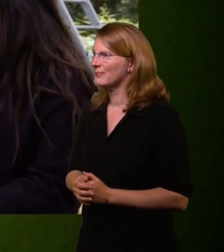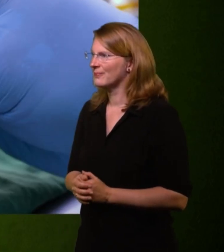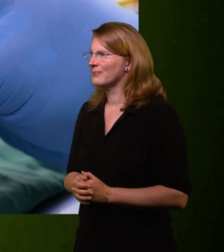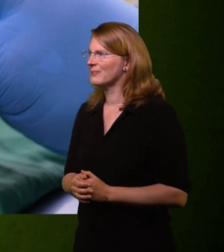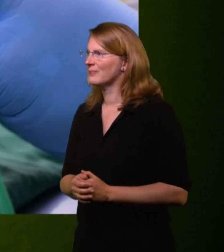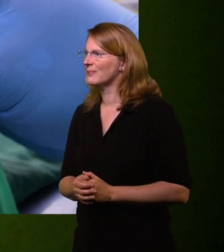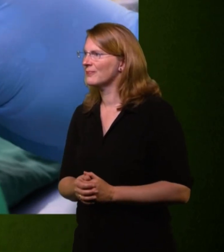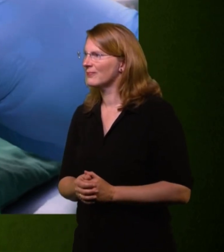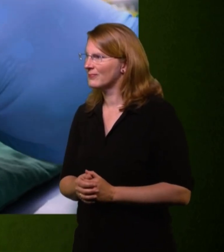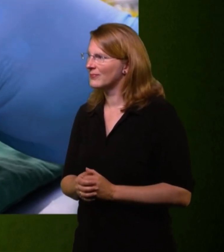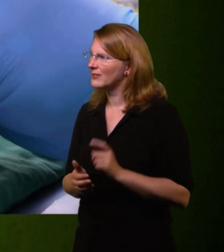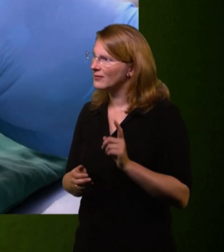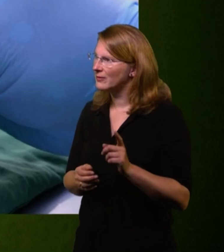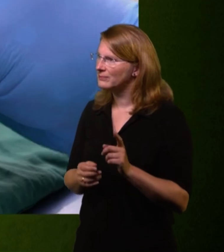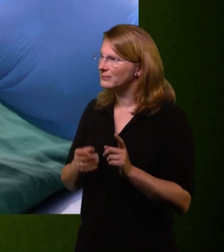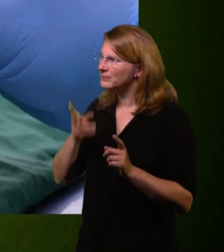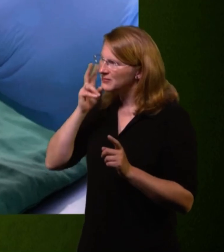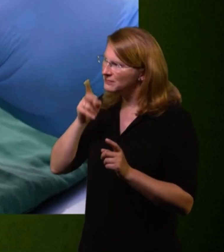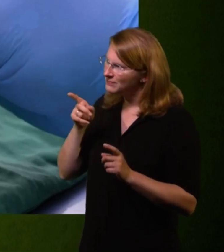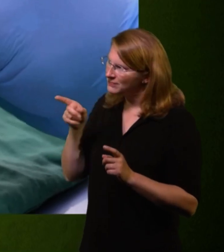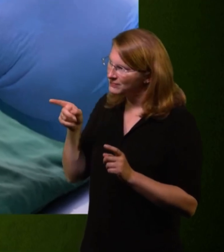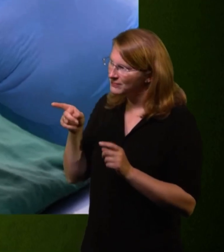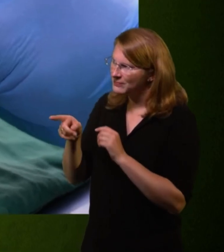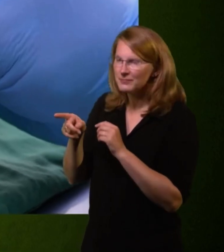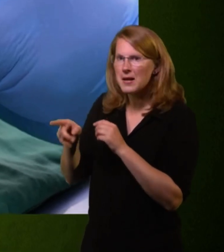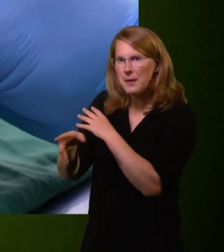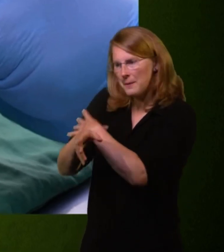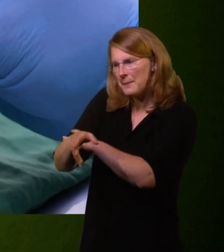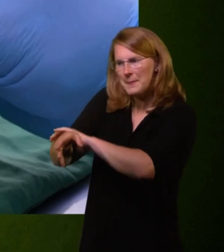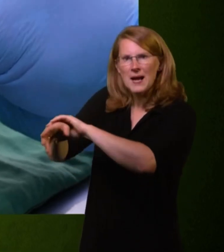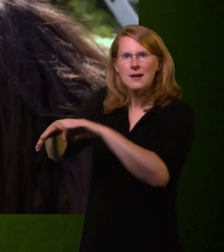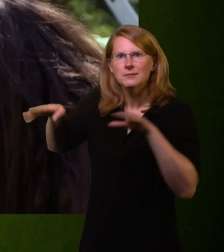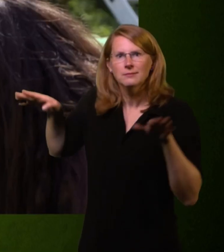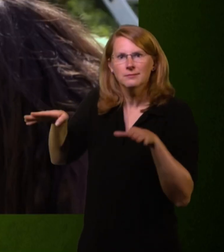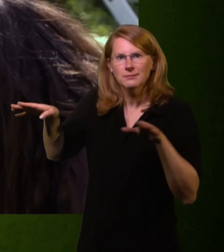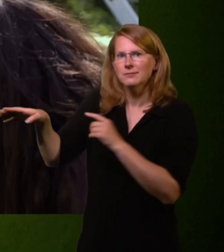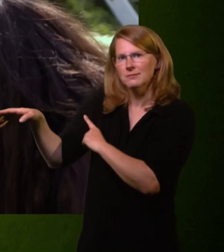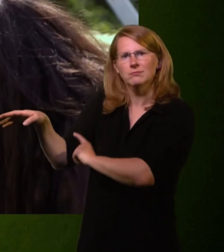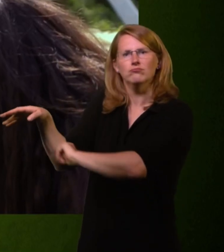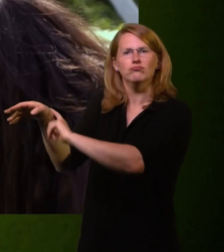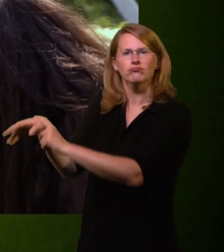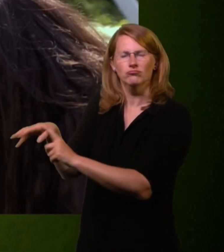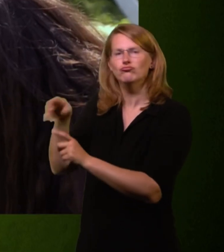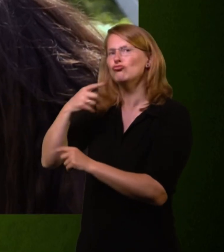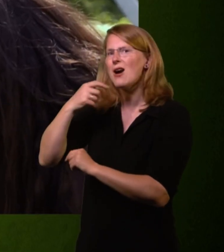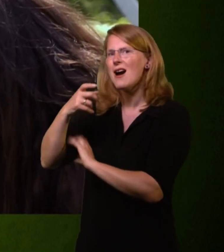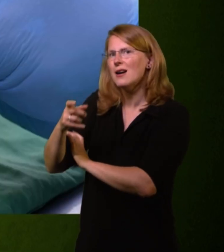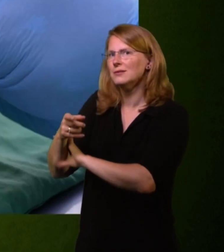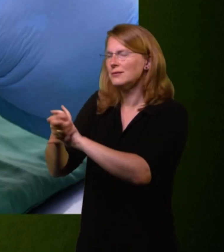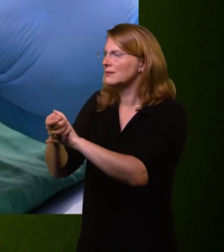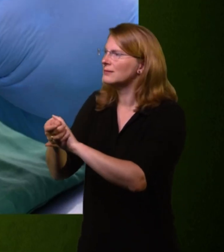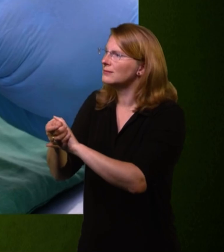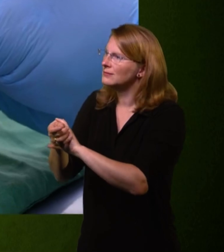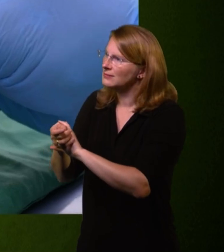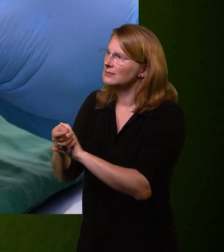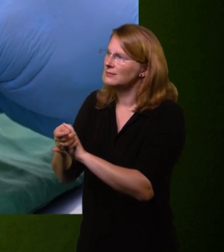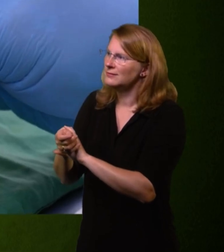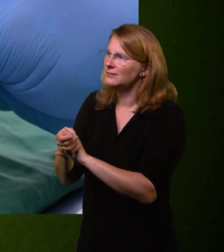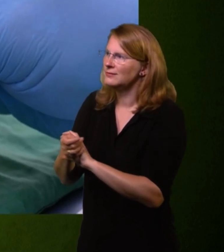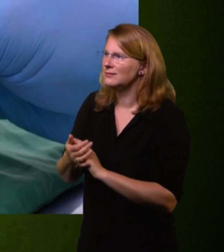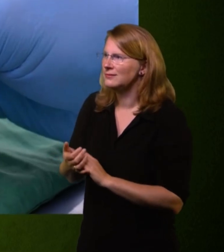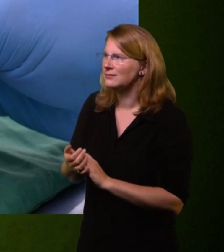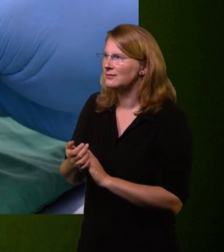So, I don't know if you can see, but the forearm on the Natterers is quite red, and that relates to one of its